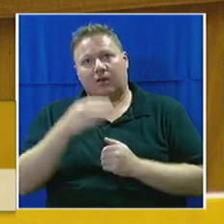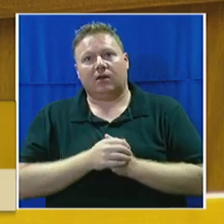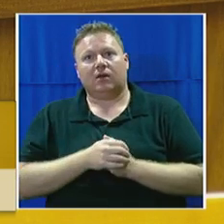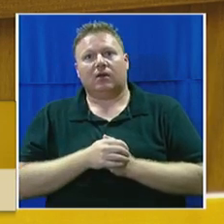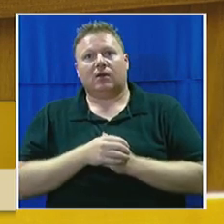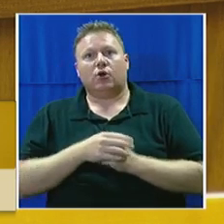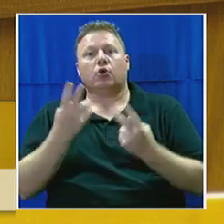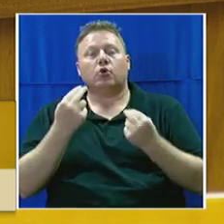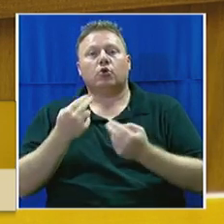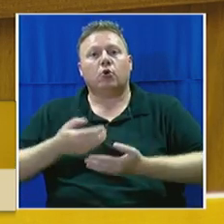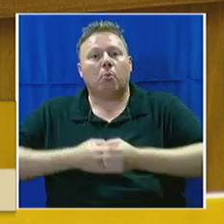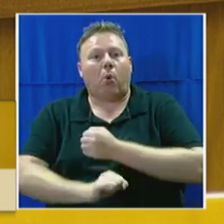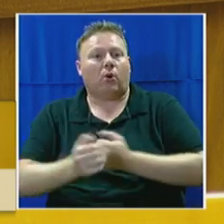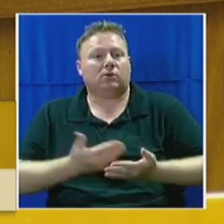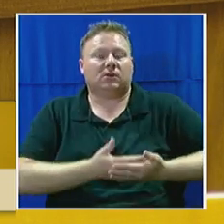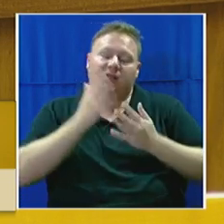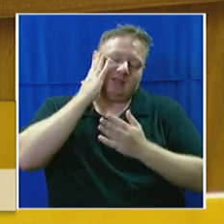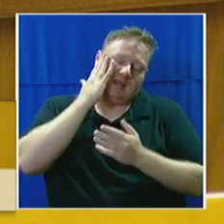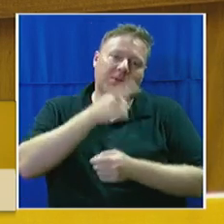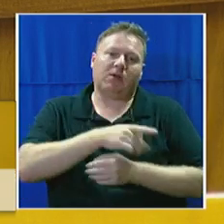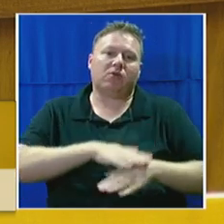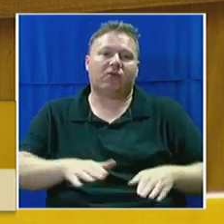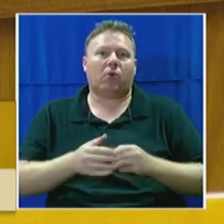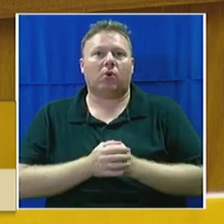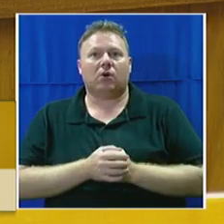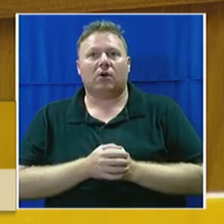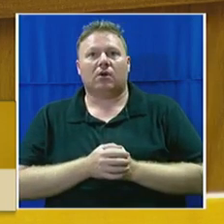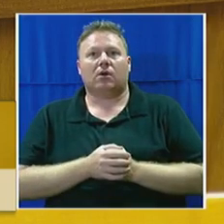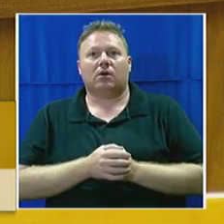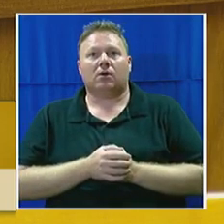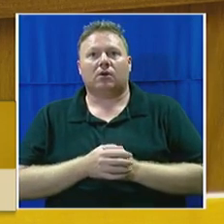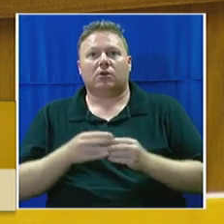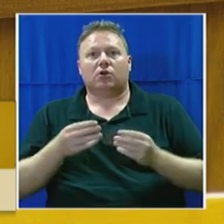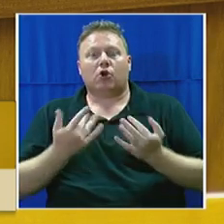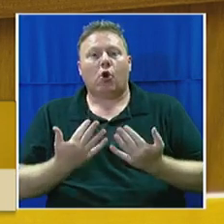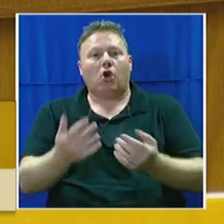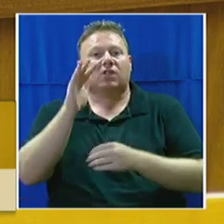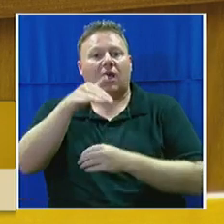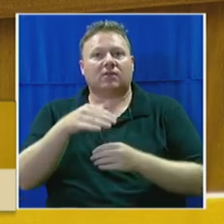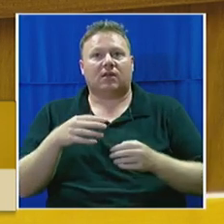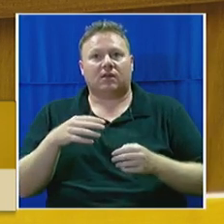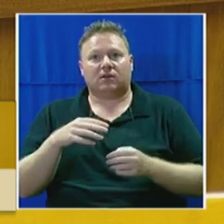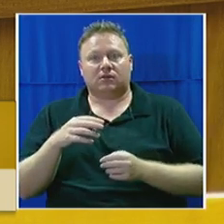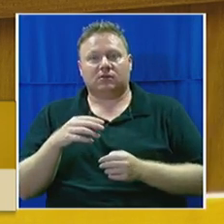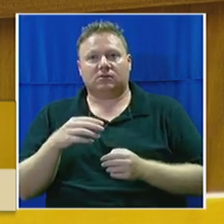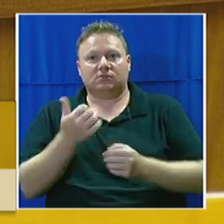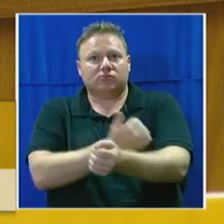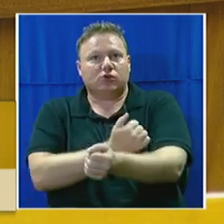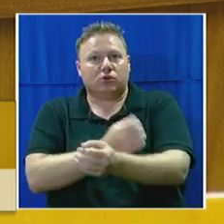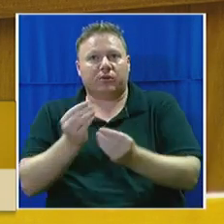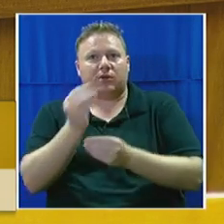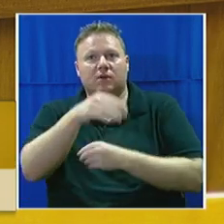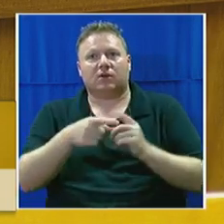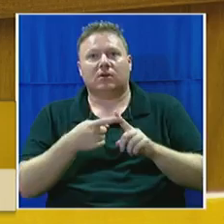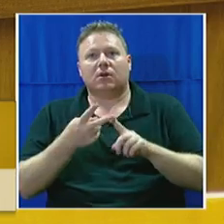on mattresses. Medical waste, gloves and vials were lying on the grass outside. Mold was growing on the walls. The boiler was